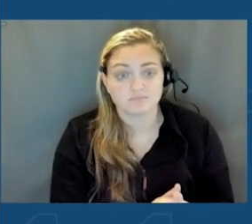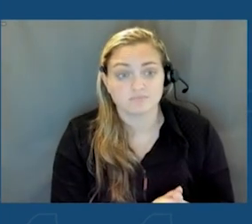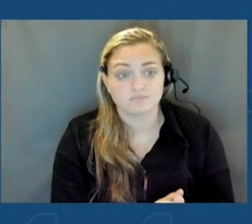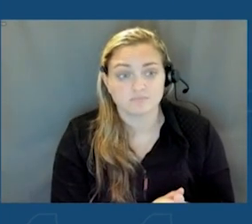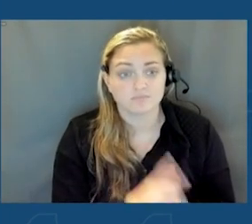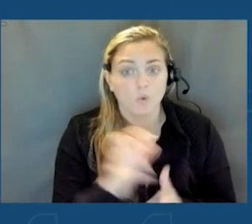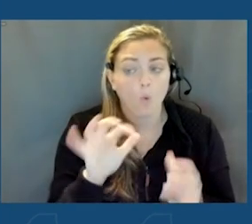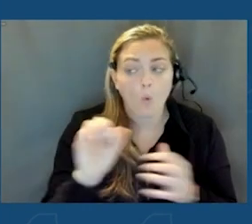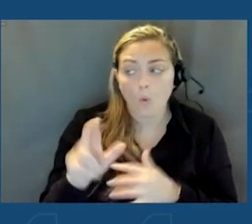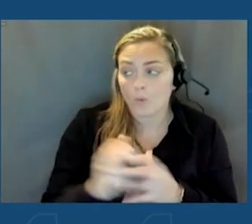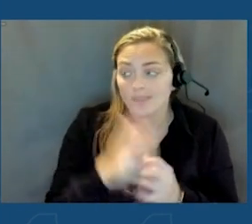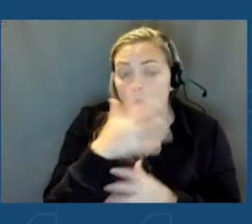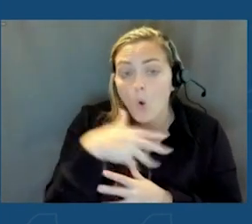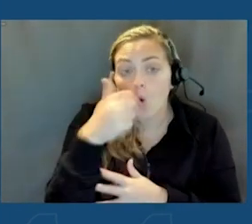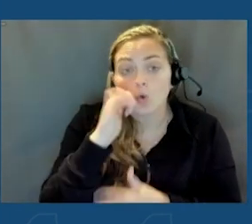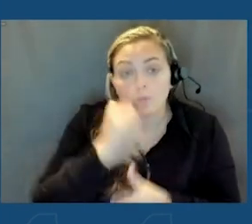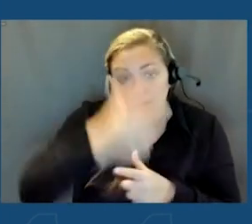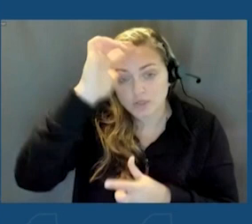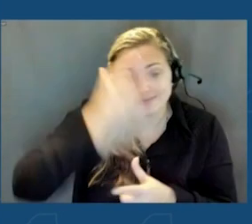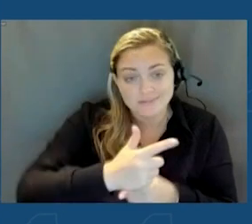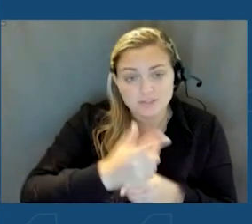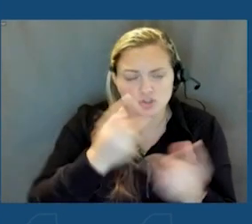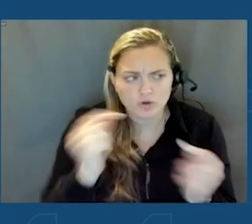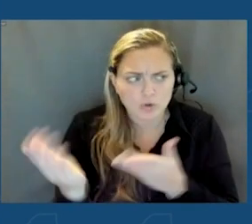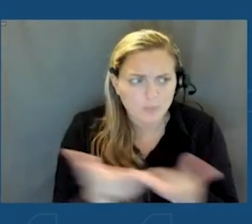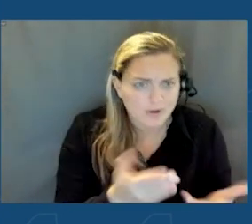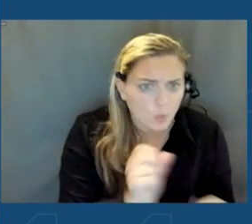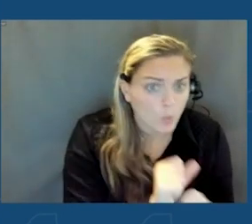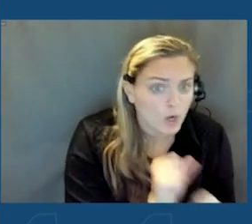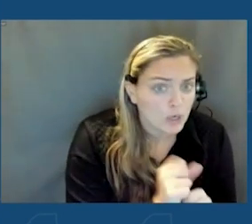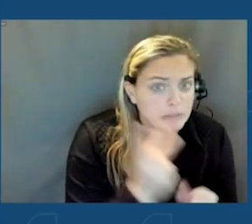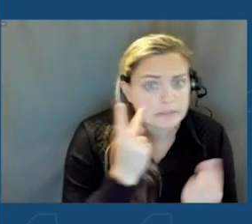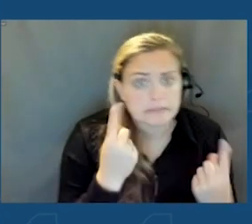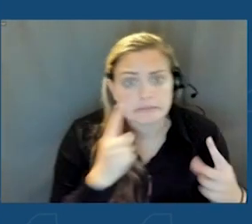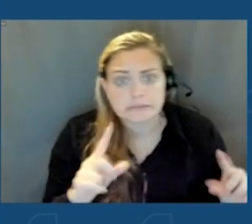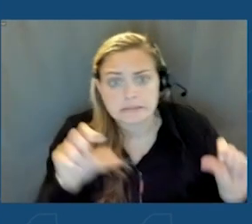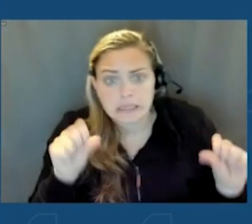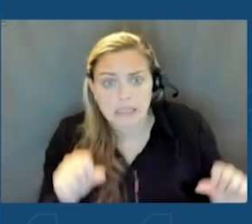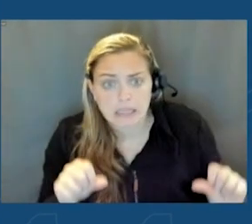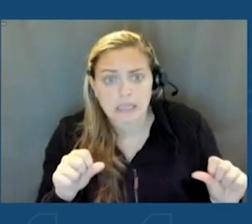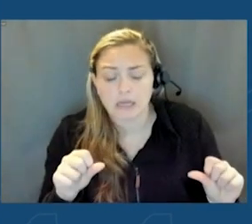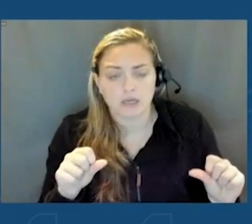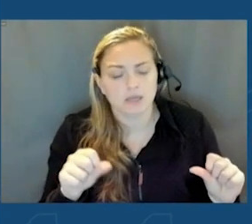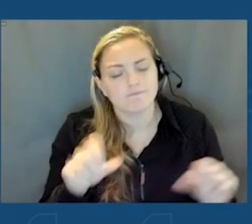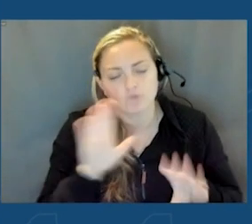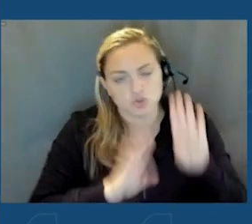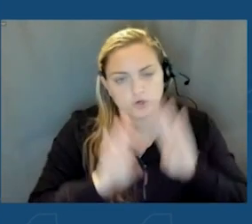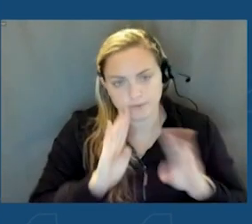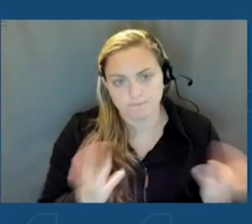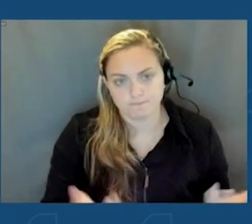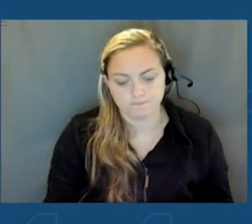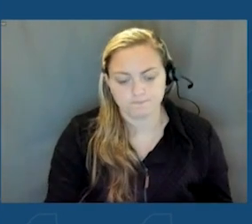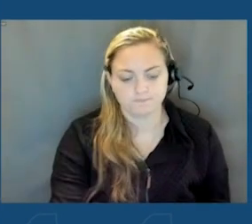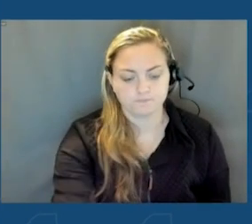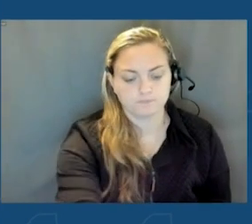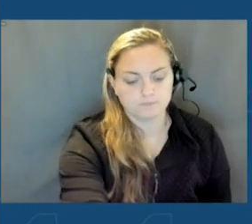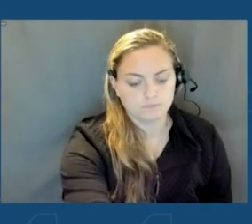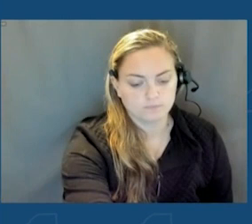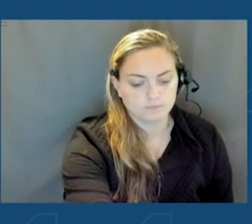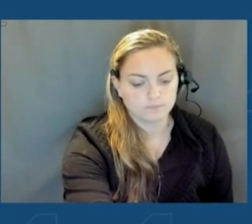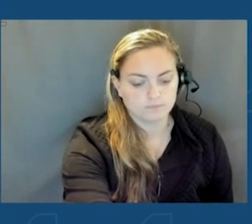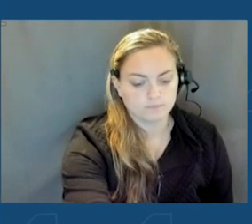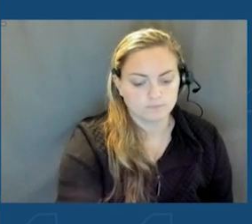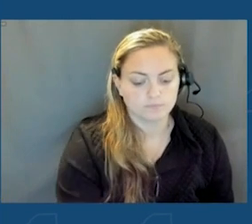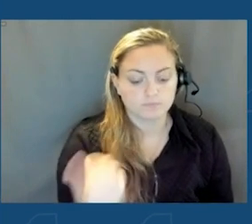older sibling, trying to bring them to work. I've seen that. It's just frustrating. So we have